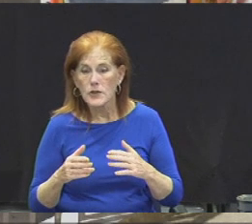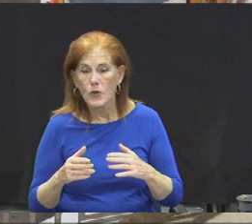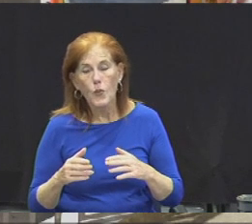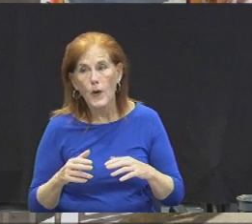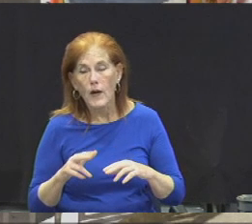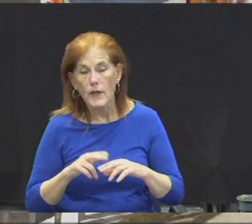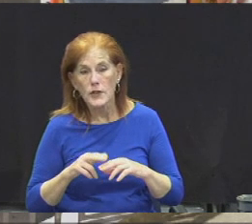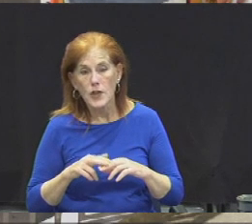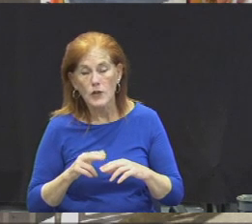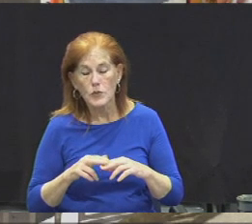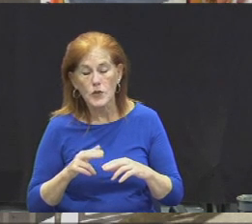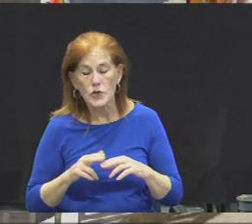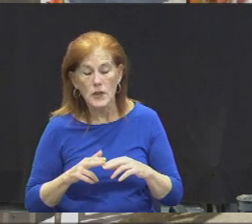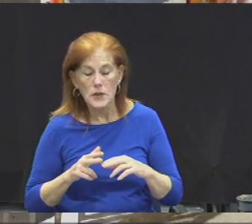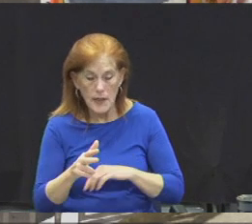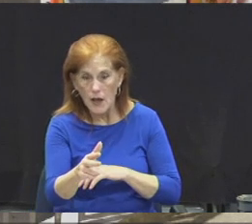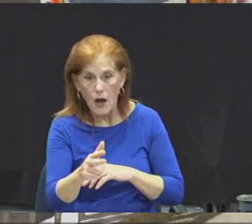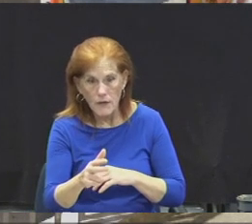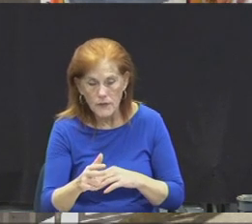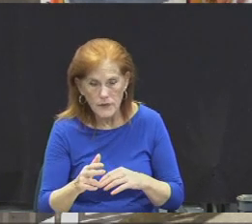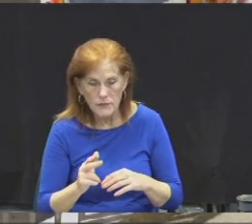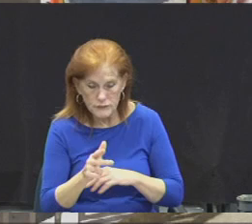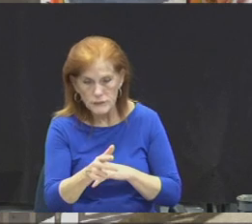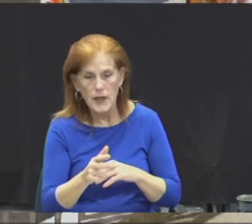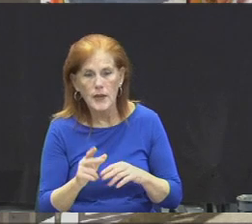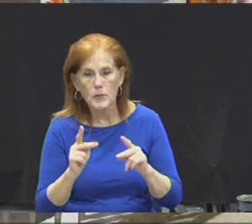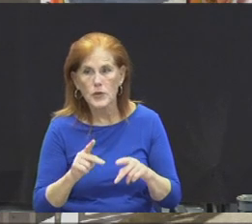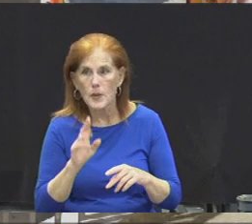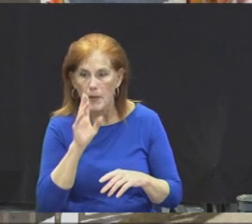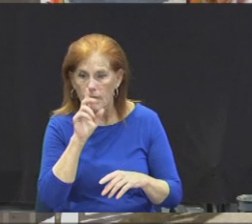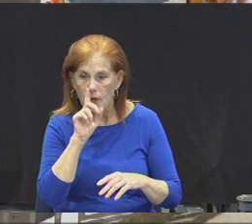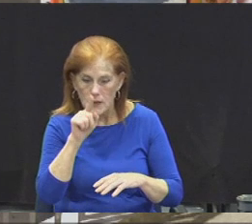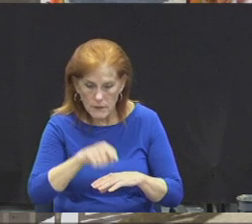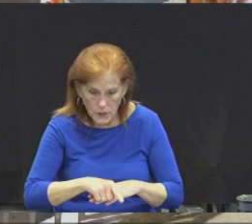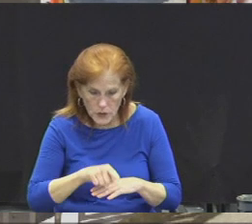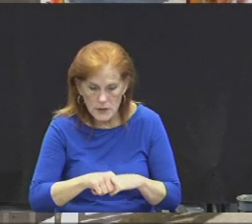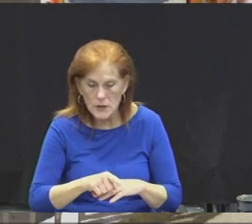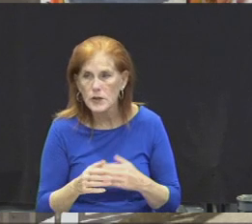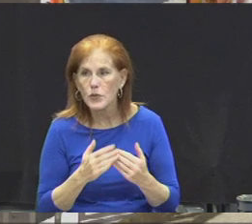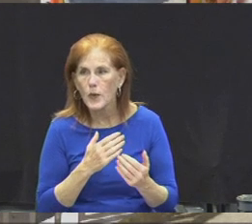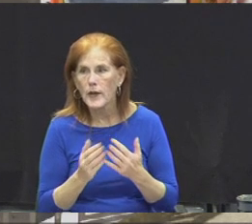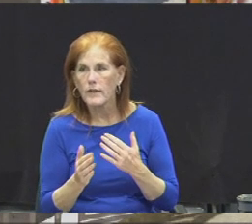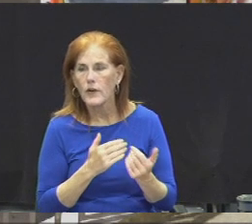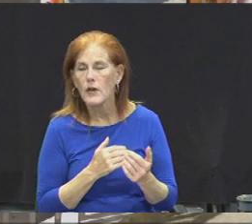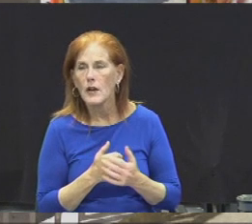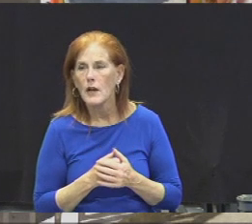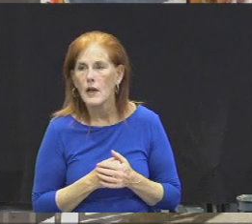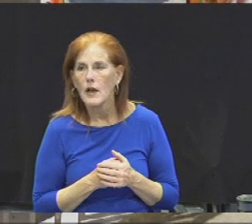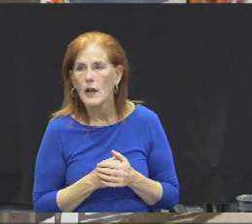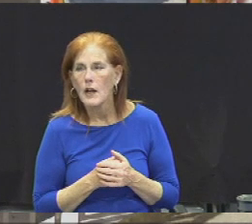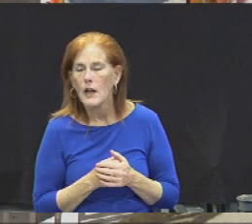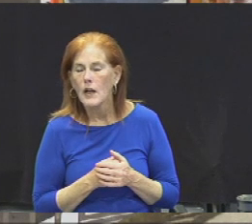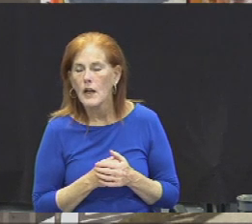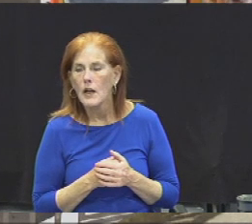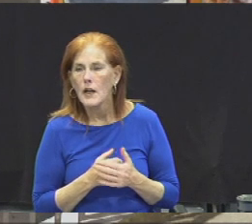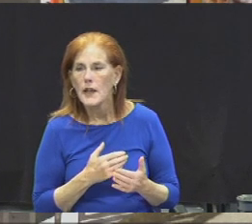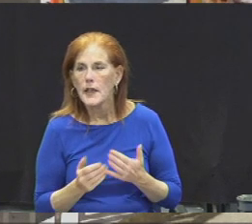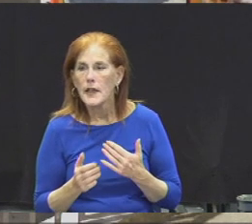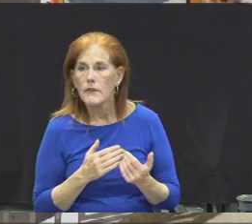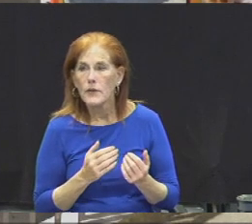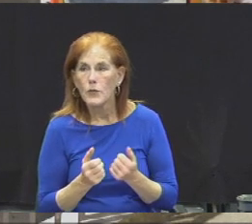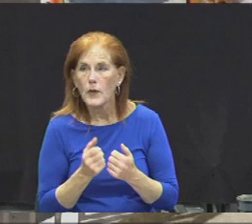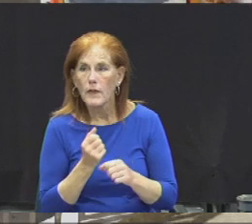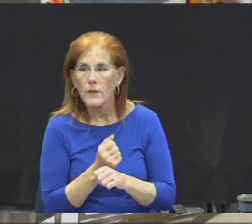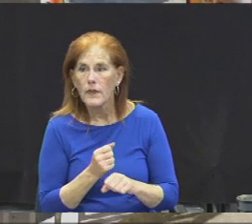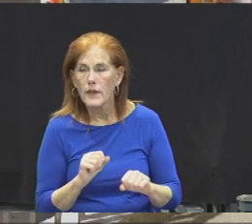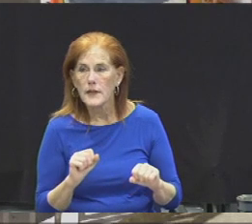take off out of nowhere and the person goes face first into, whatever. And even with the